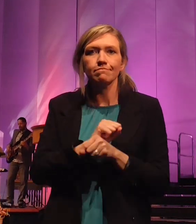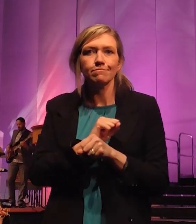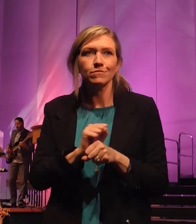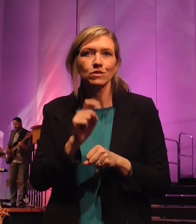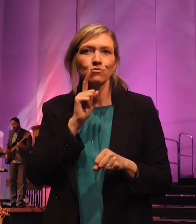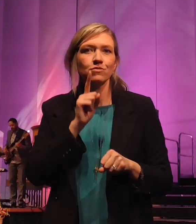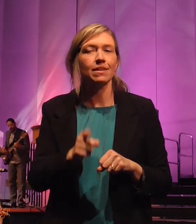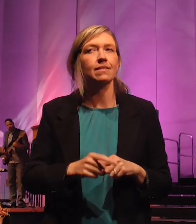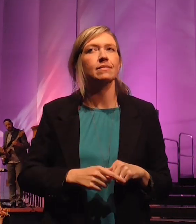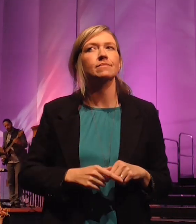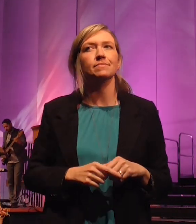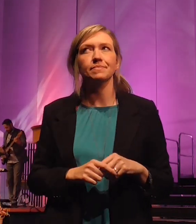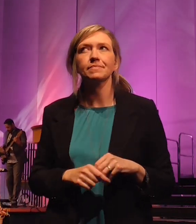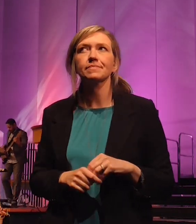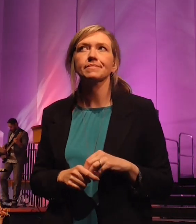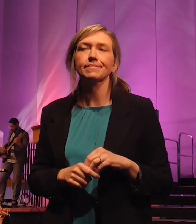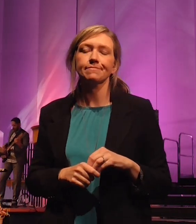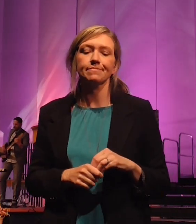real.